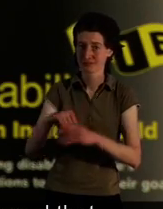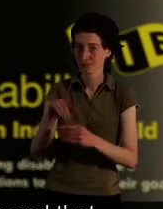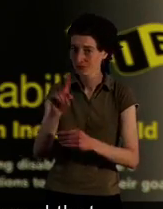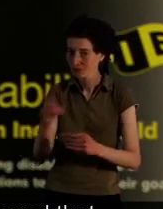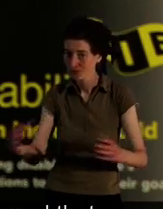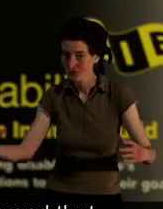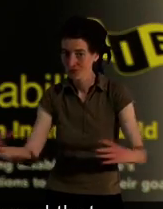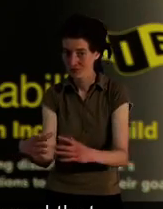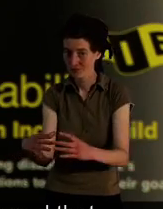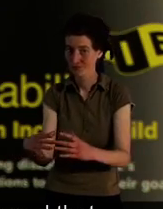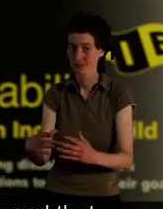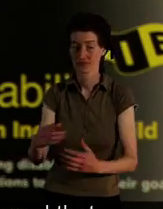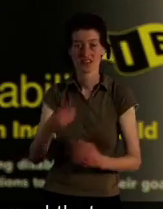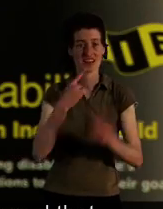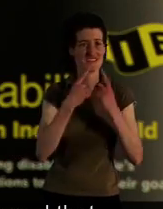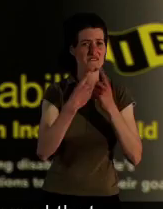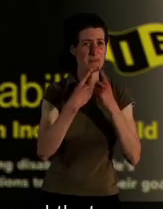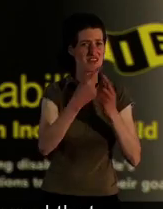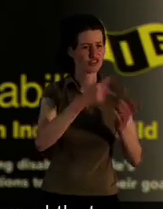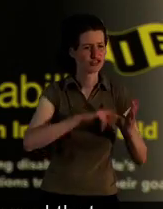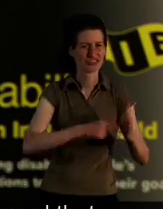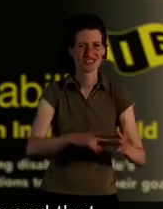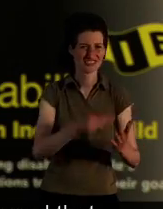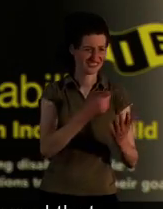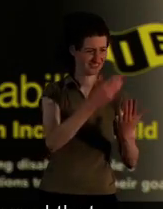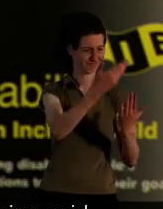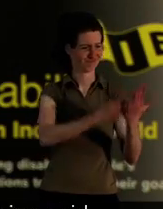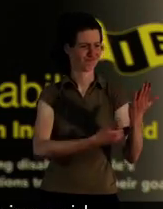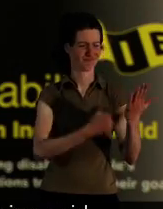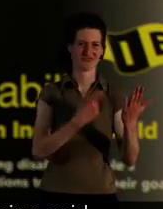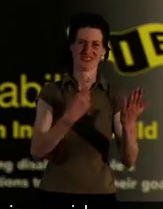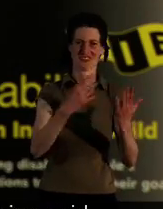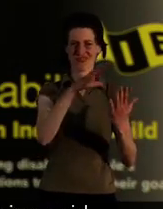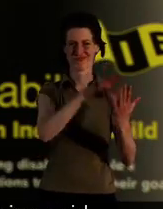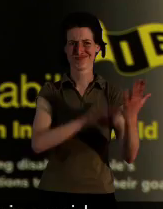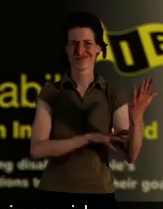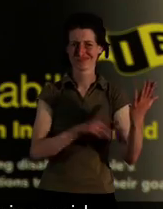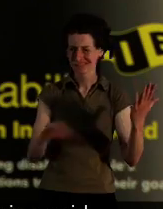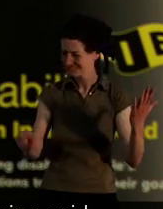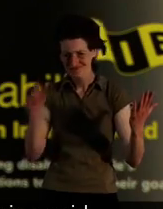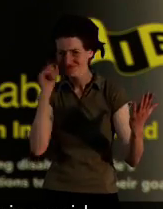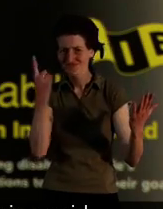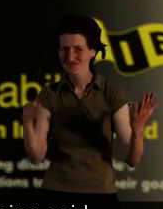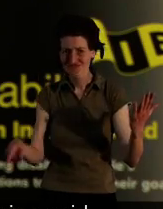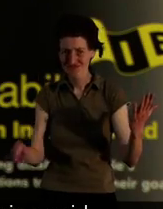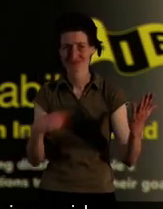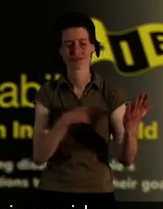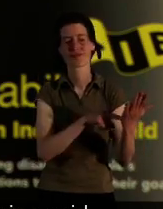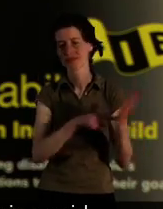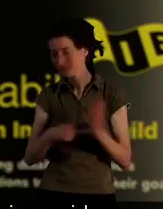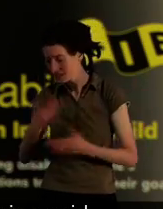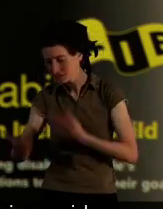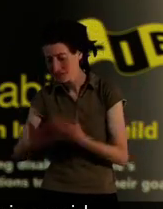sometimes in kind of taking that information and that strategy and making it accessible so that people actually understand what's